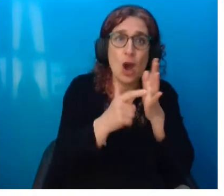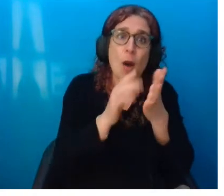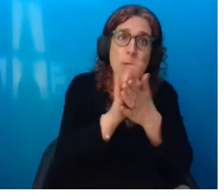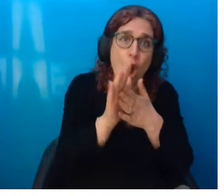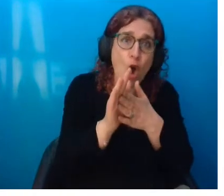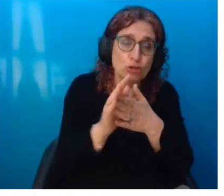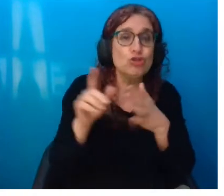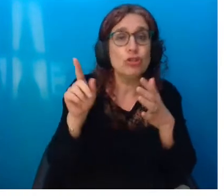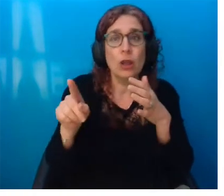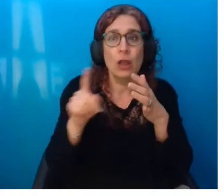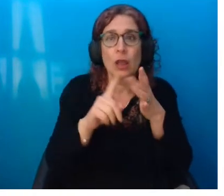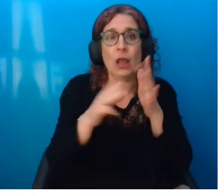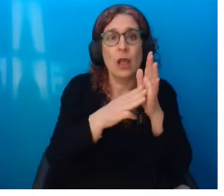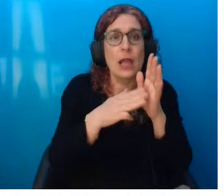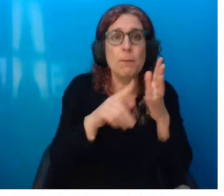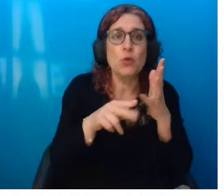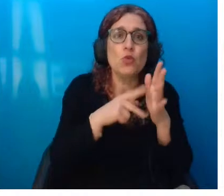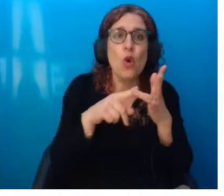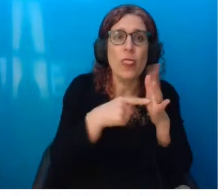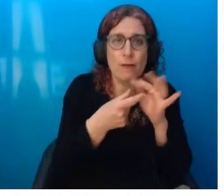with rhinitis and asthma.